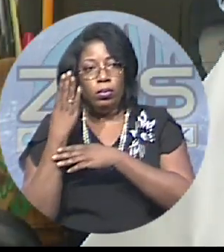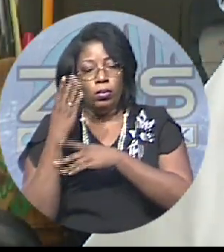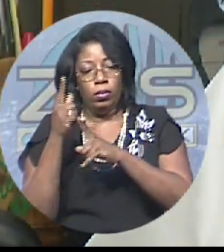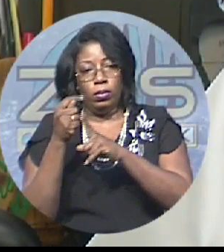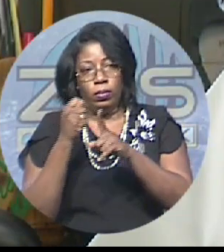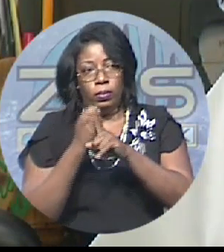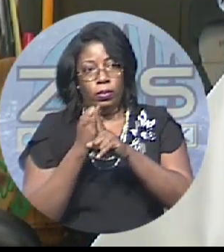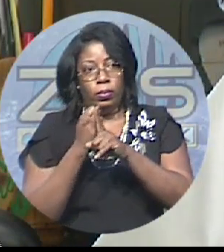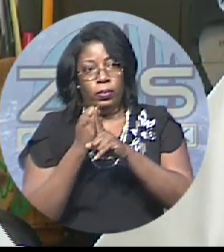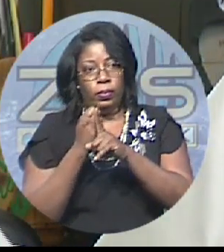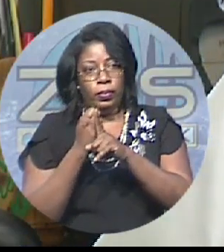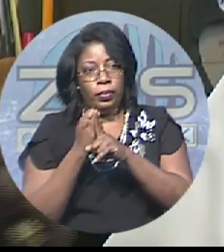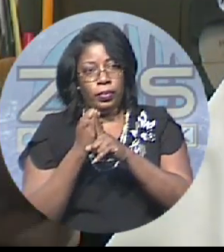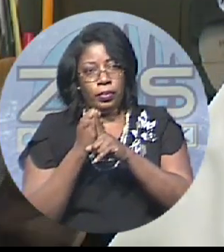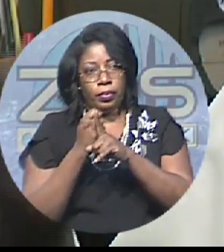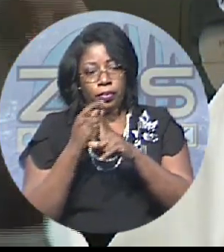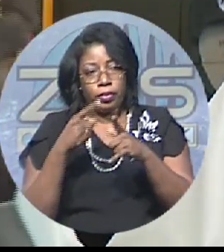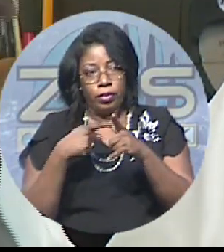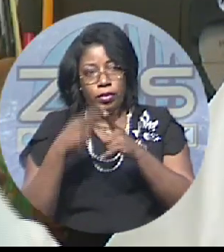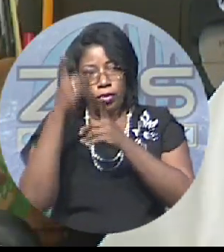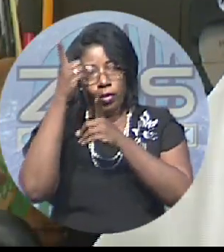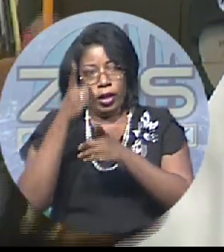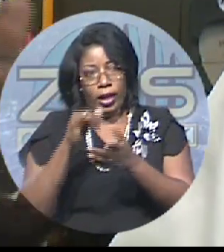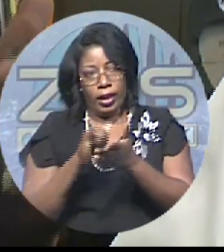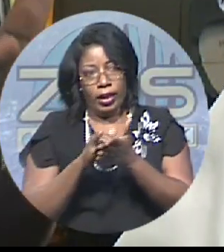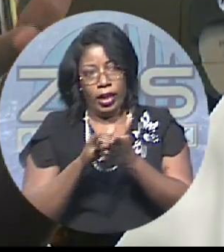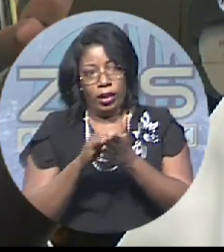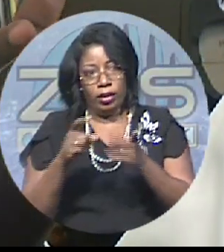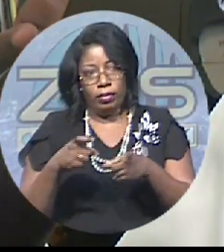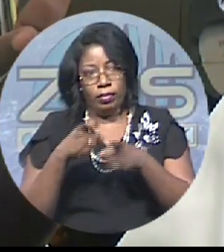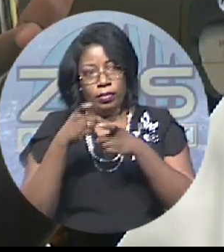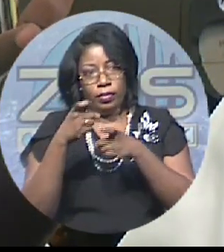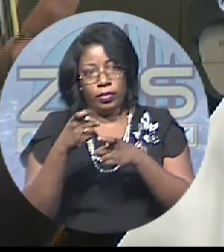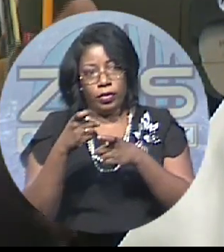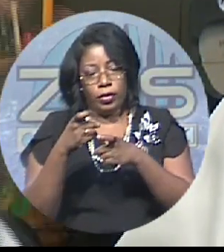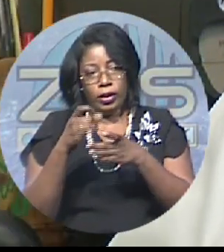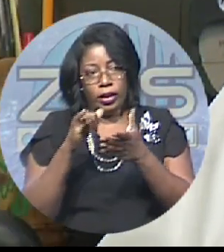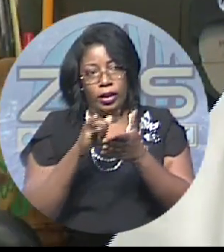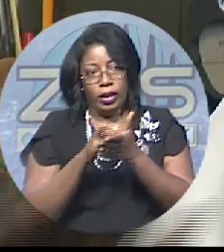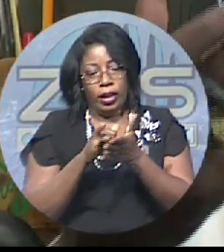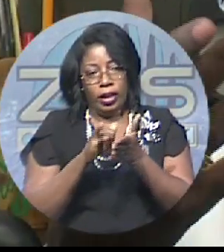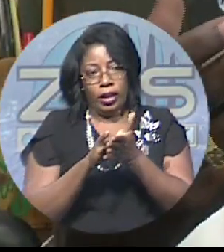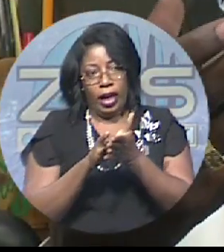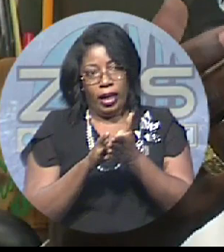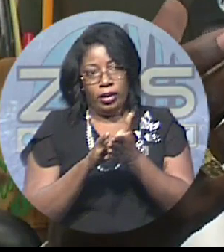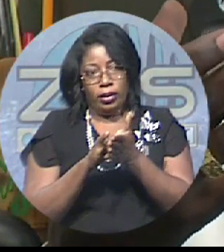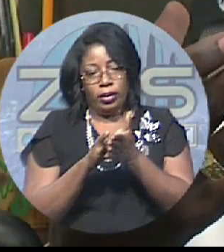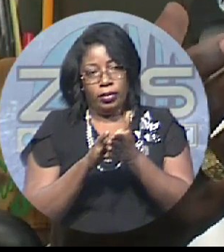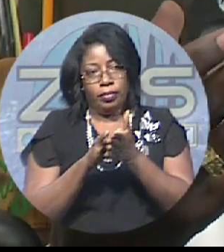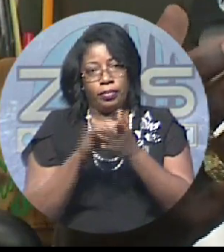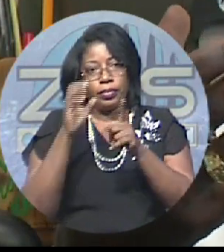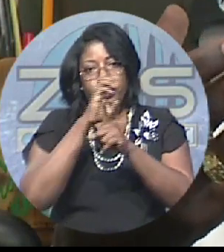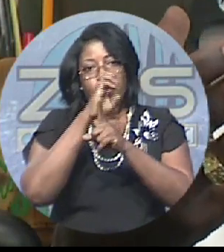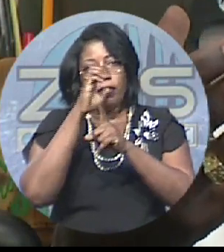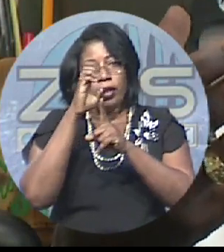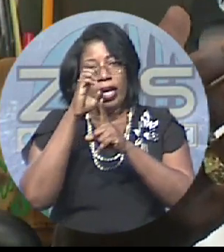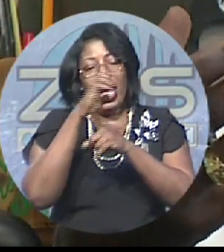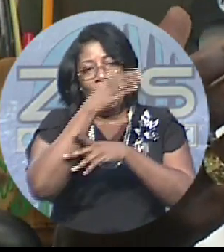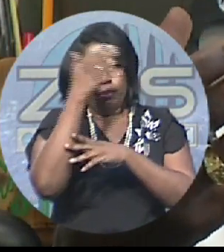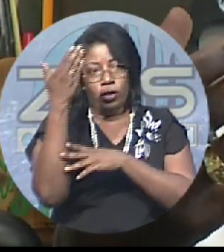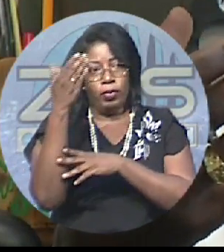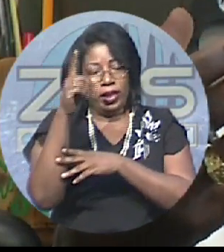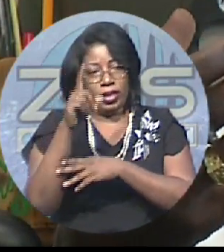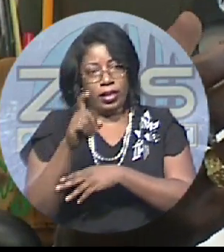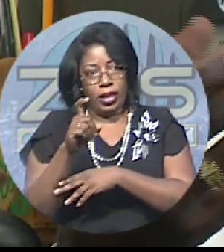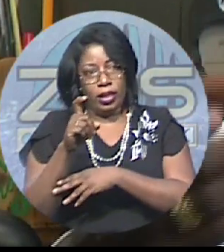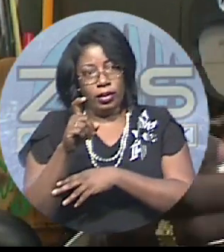temperatures are warming, then what it is saying is that I'm providing the kind of fuel that is necessary for the development and